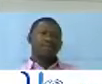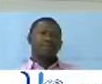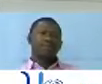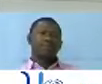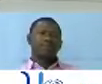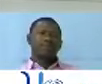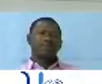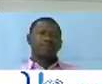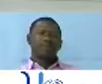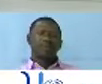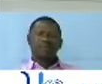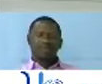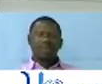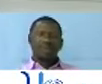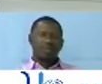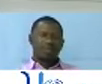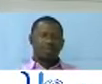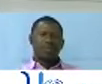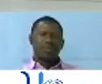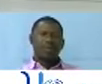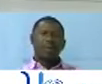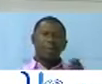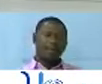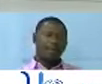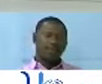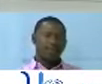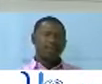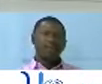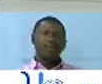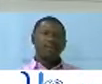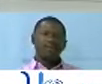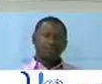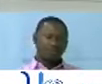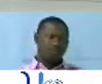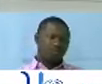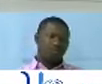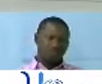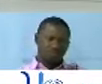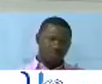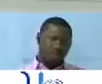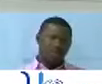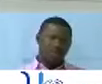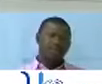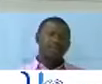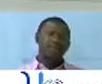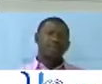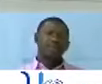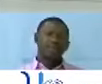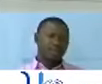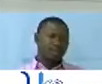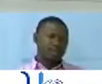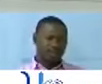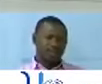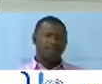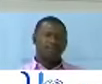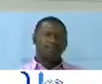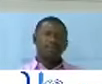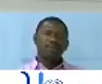the vendor and the purchaser respectively. Lu jëm ci wali jënd ak gogu. So the transaction was done and